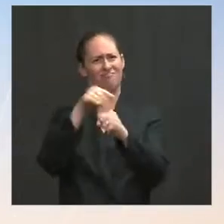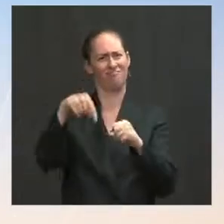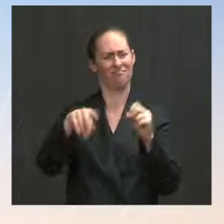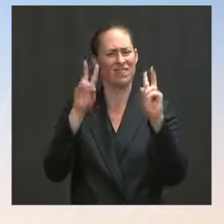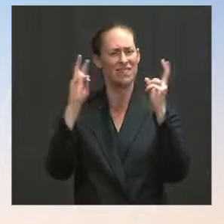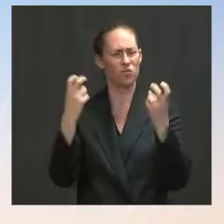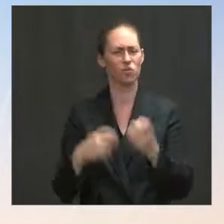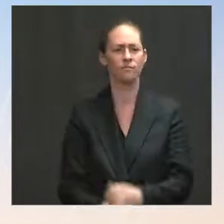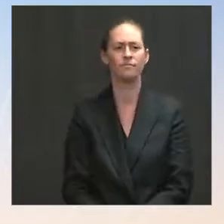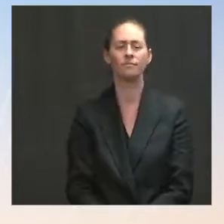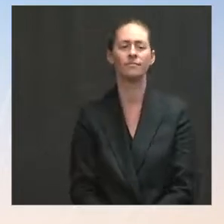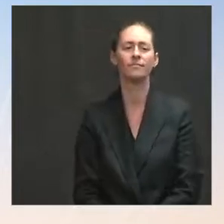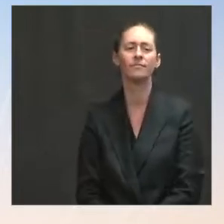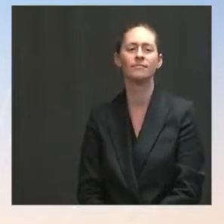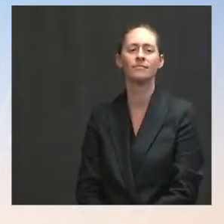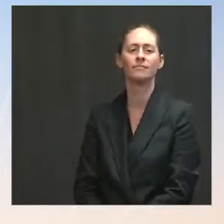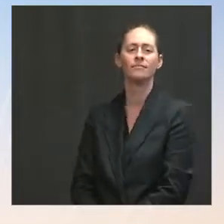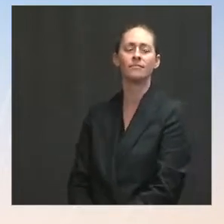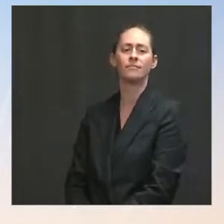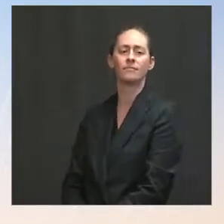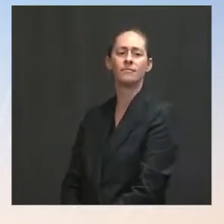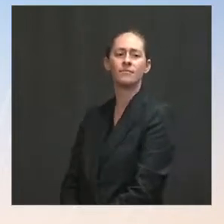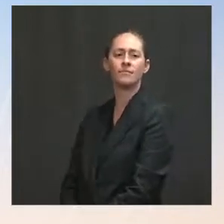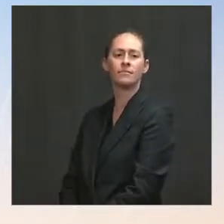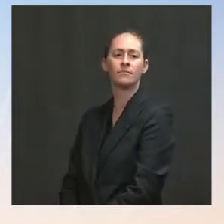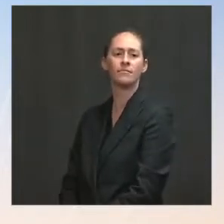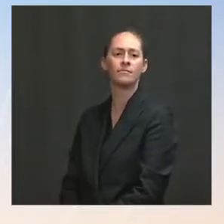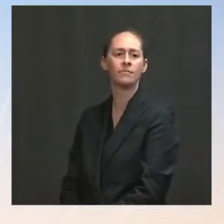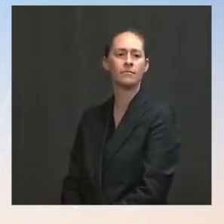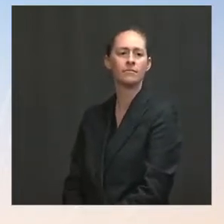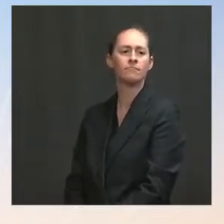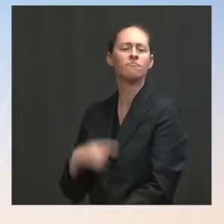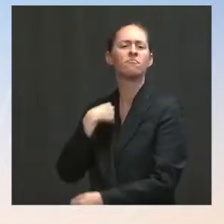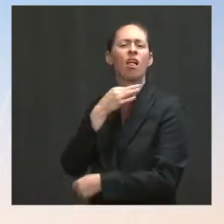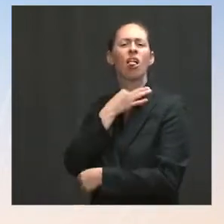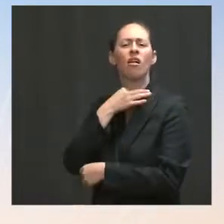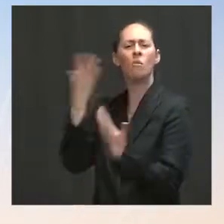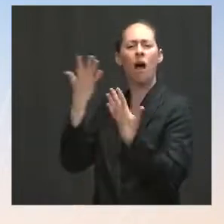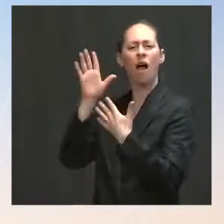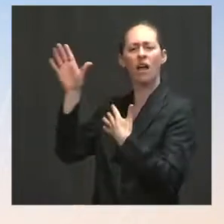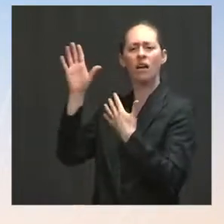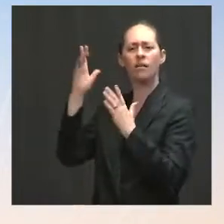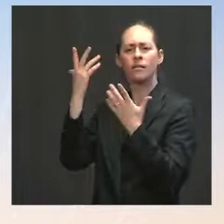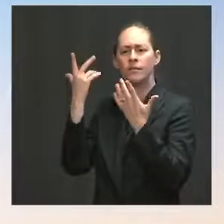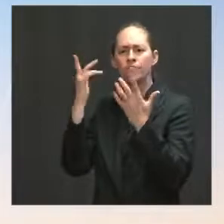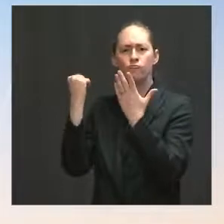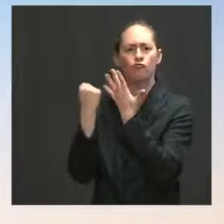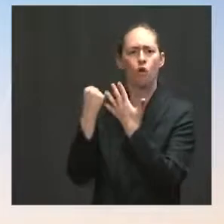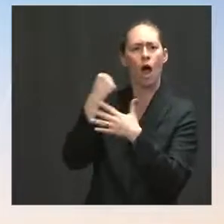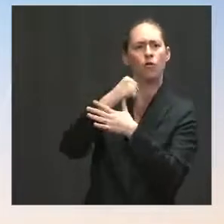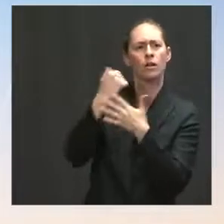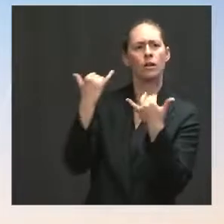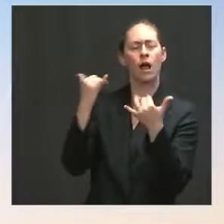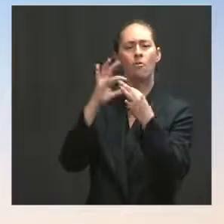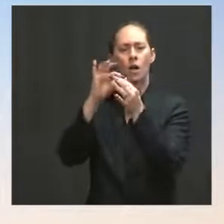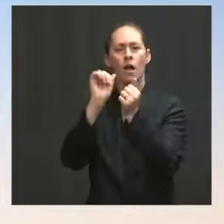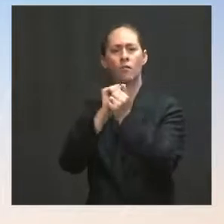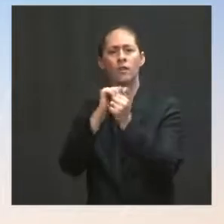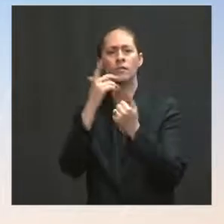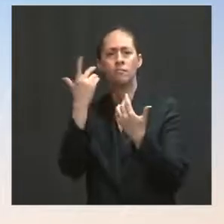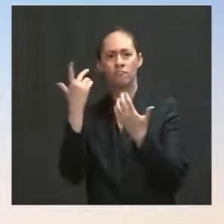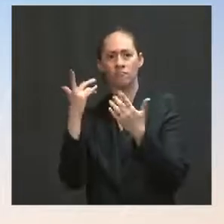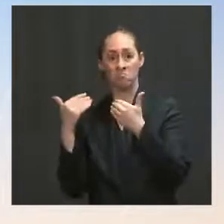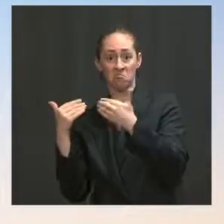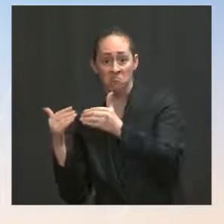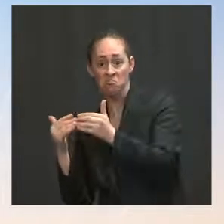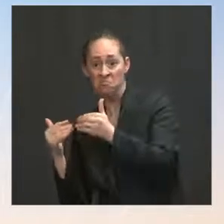on both the president's legislative priorities right now. For the reconciliation bill, they need to pass a budget resolution. Yeah. Seem